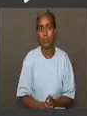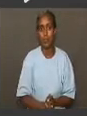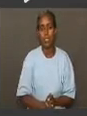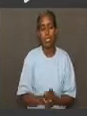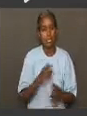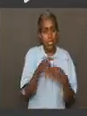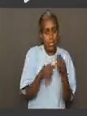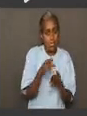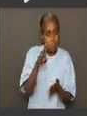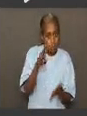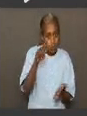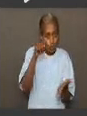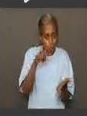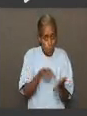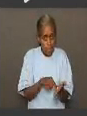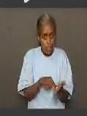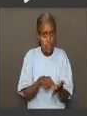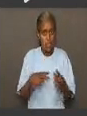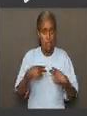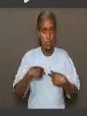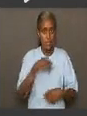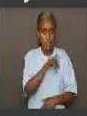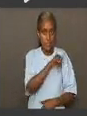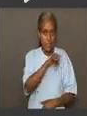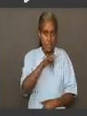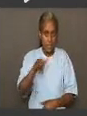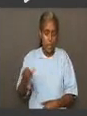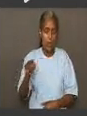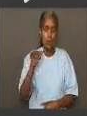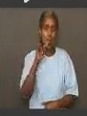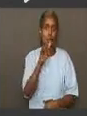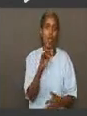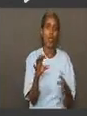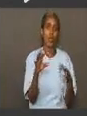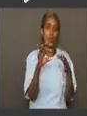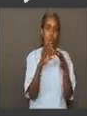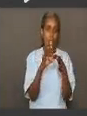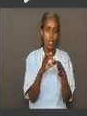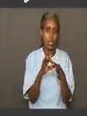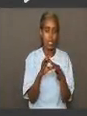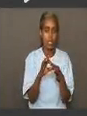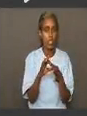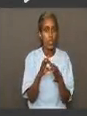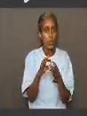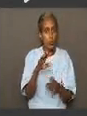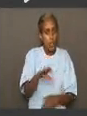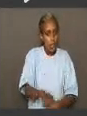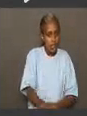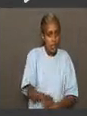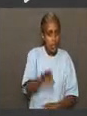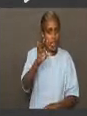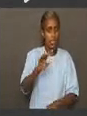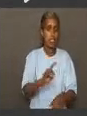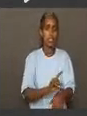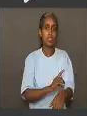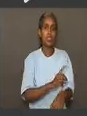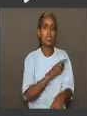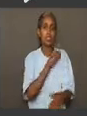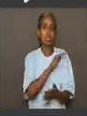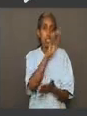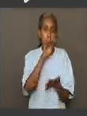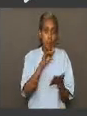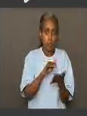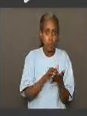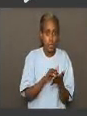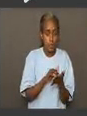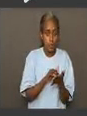Since the 2 points have the same y-coordinate, we can find the distance